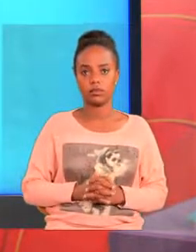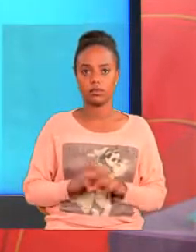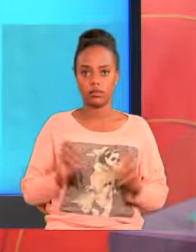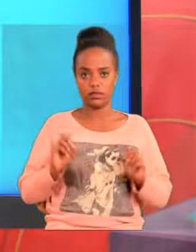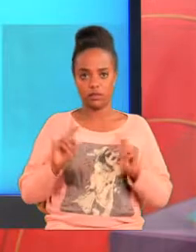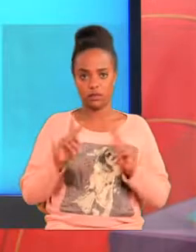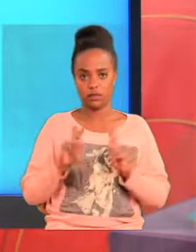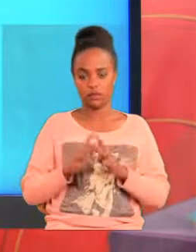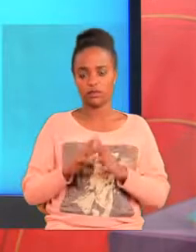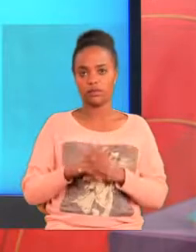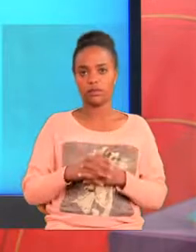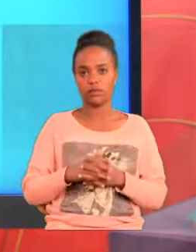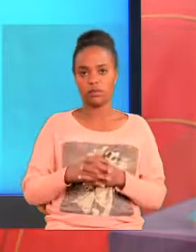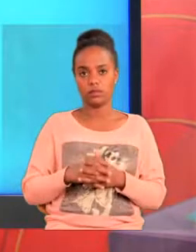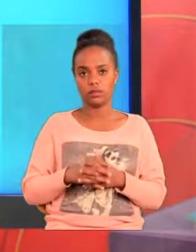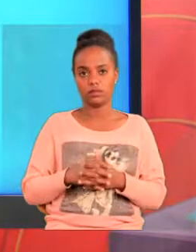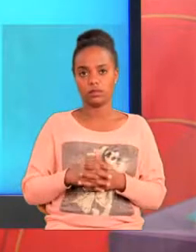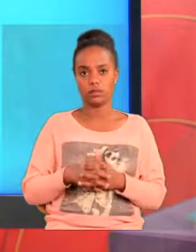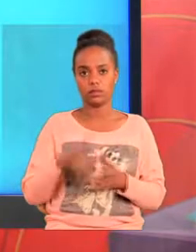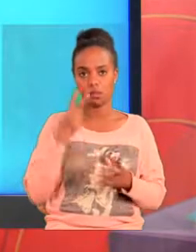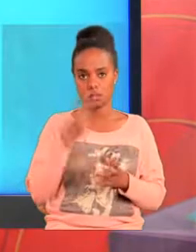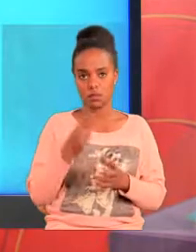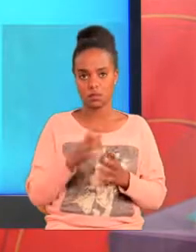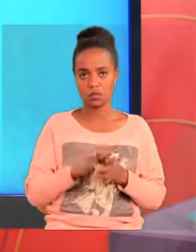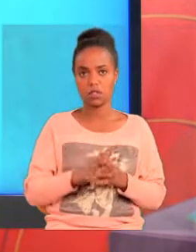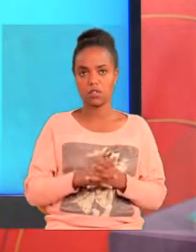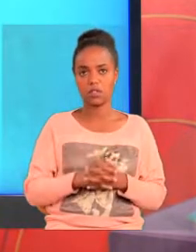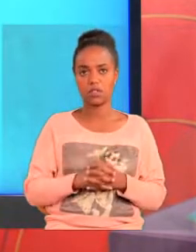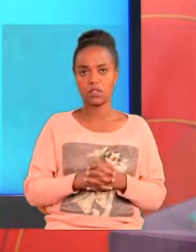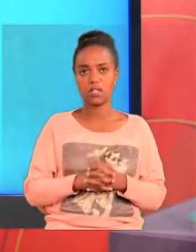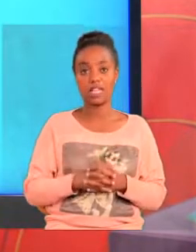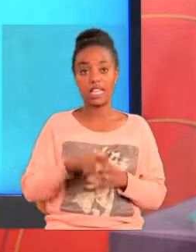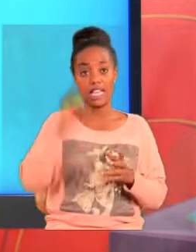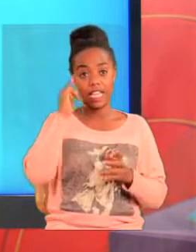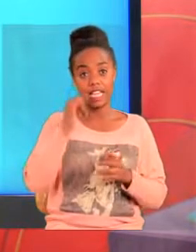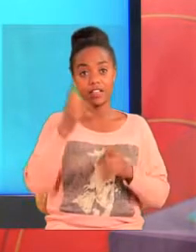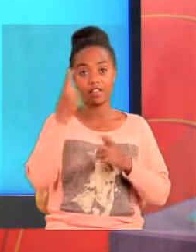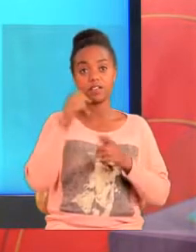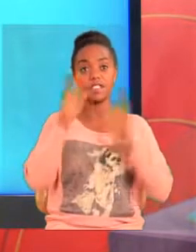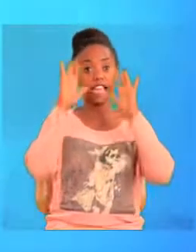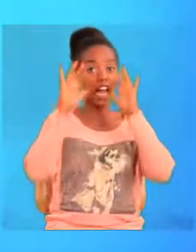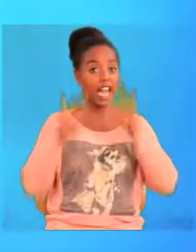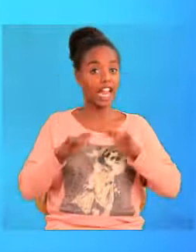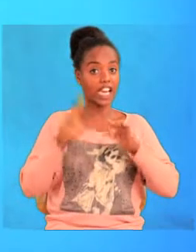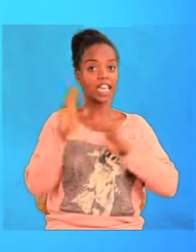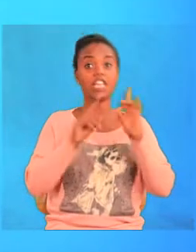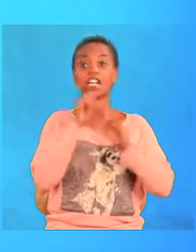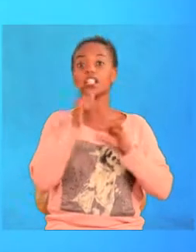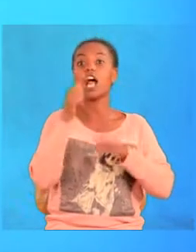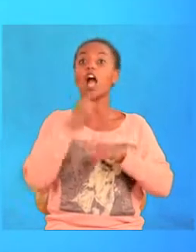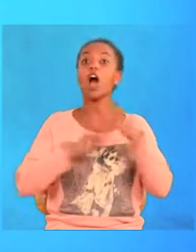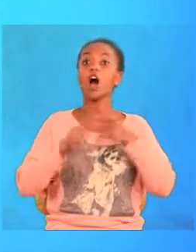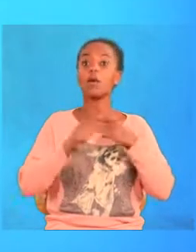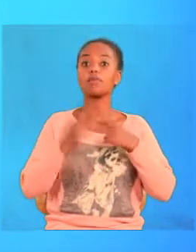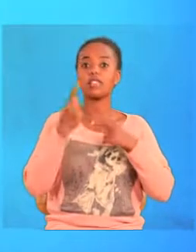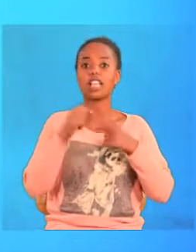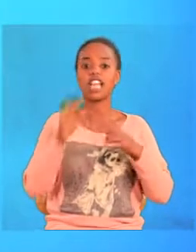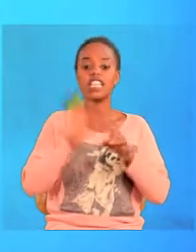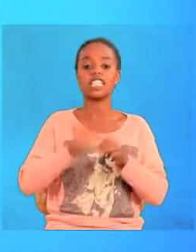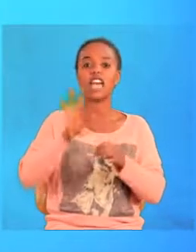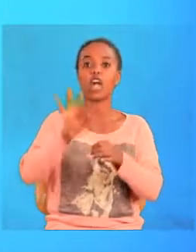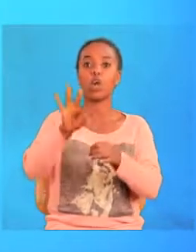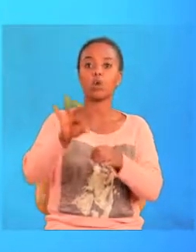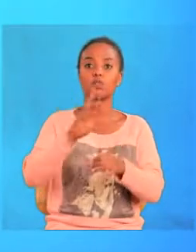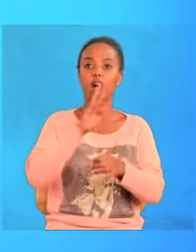Okay, let's have this. If the rain doesn't come, then the crops